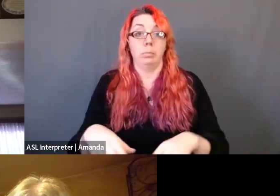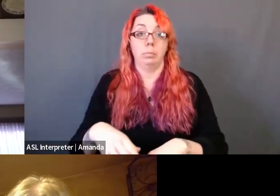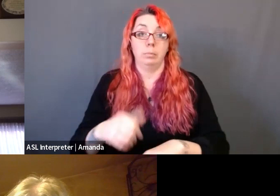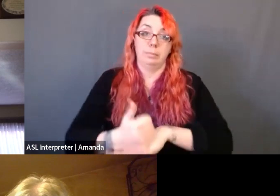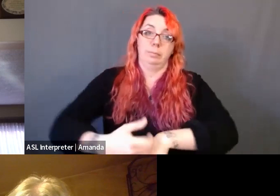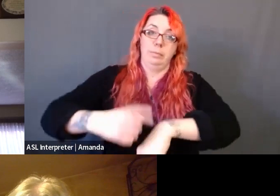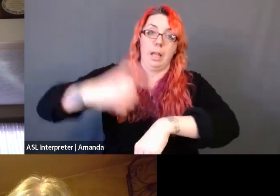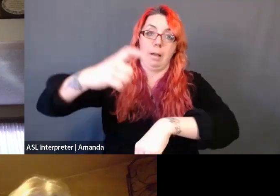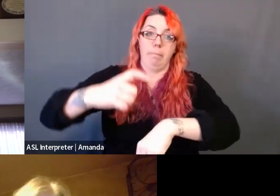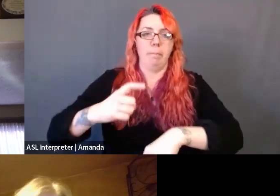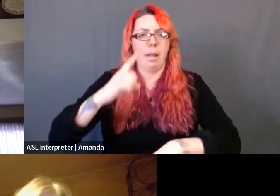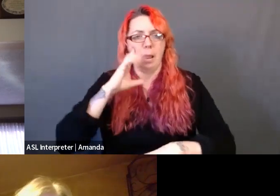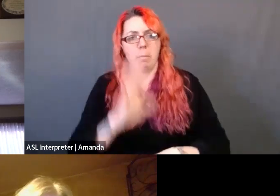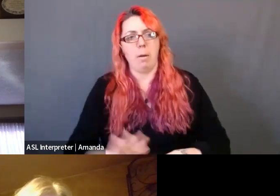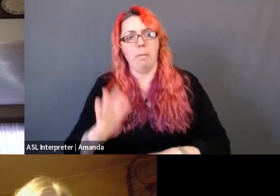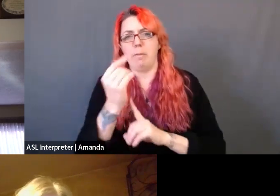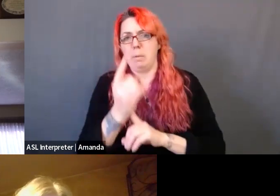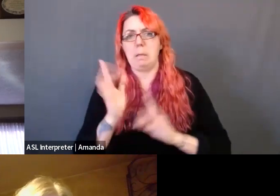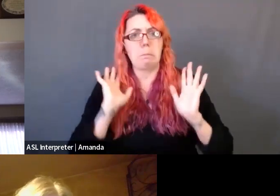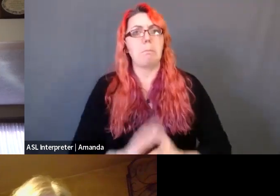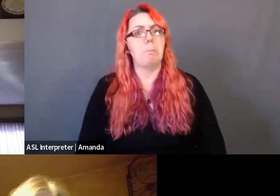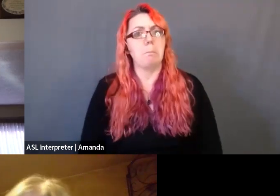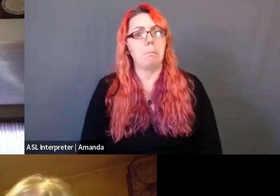I think we said for this is going to be about 15 minutes.